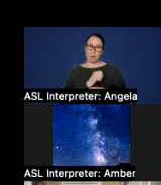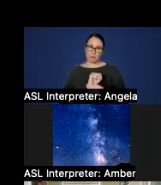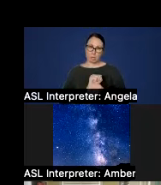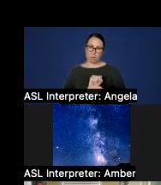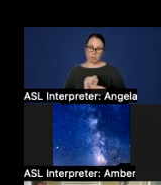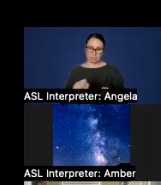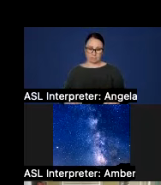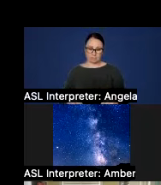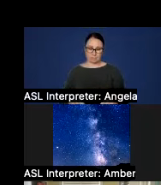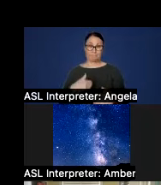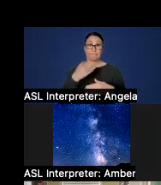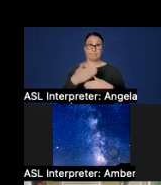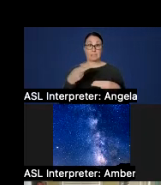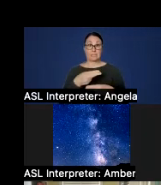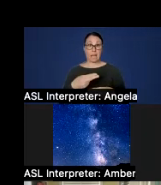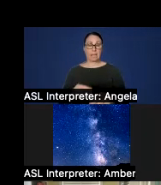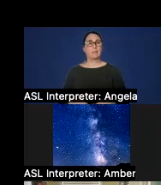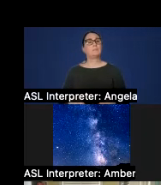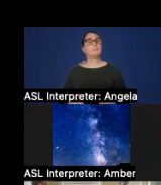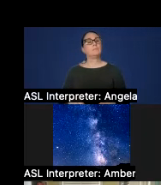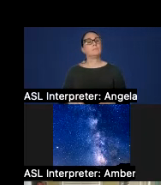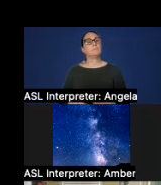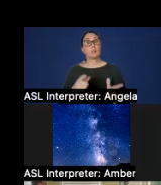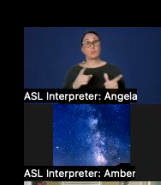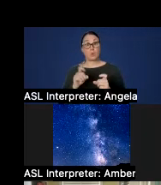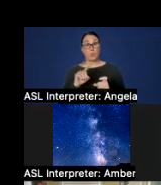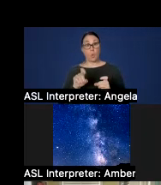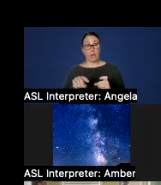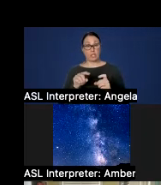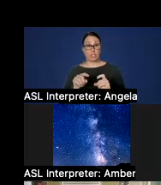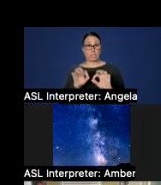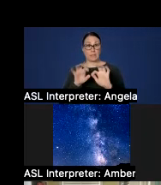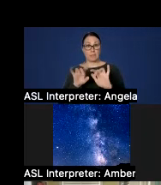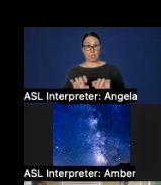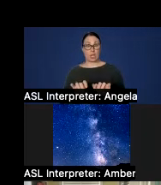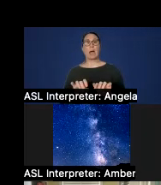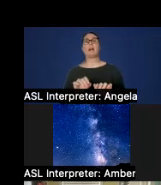please. Ingrid, there was a quick question in the chat. Are